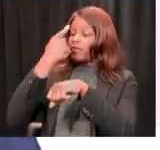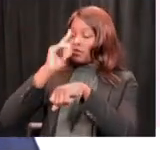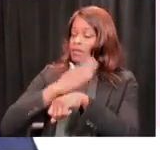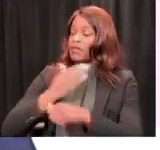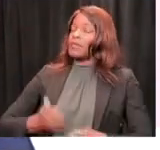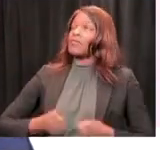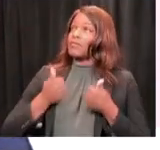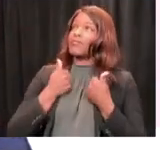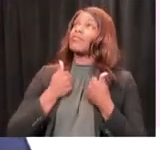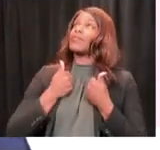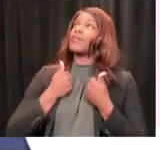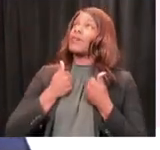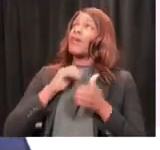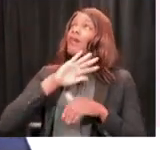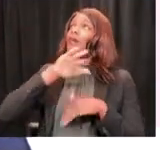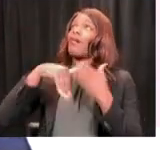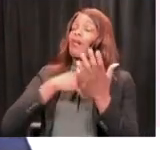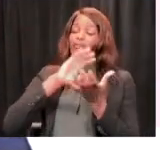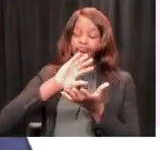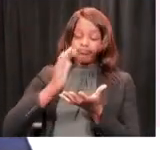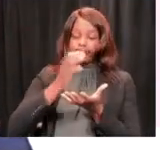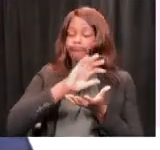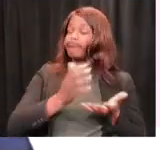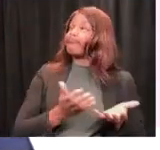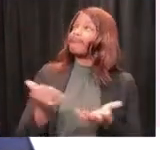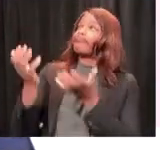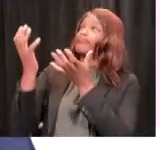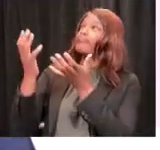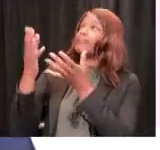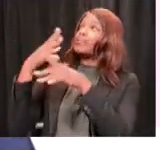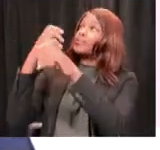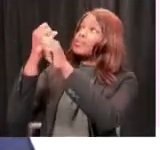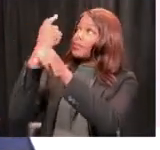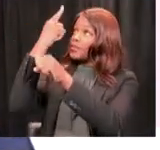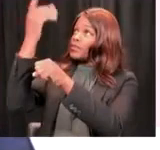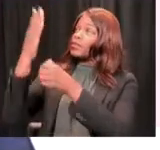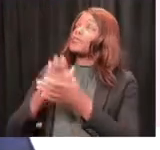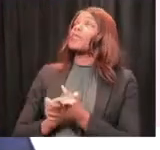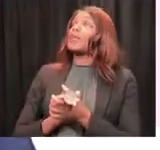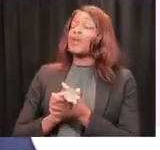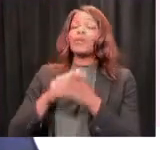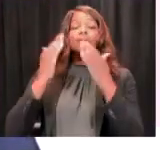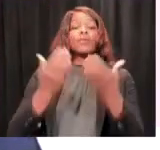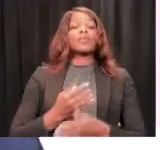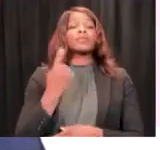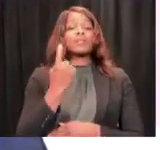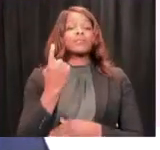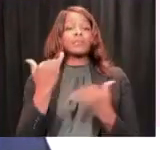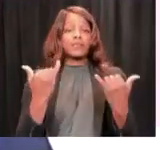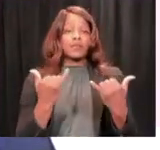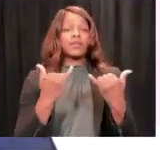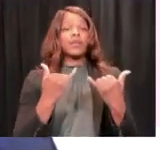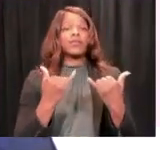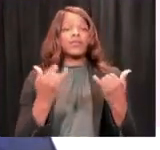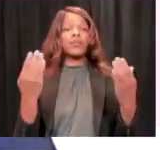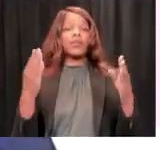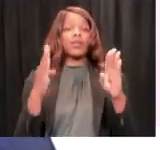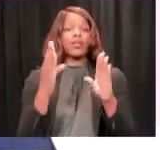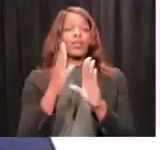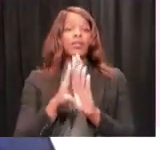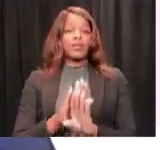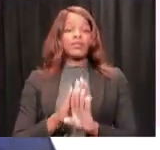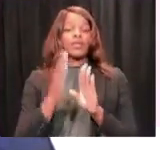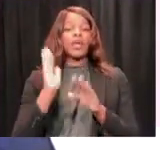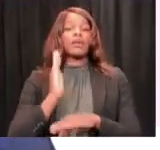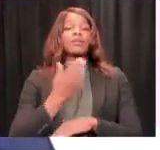life. I commit it to you. And I trust it to you. And I want to invite somebody today, as we close our time in prayer today, I